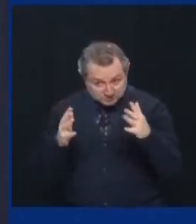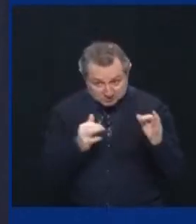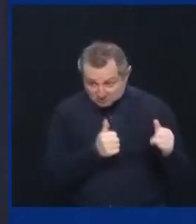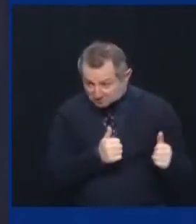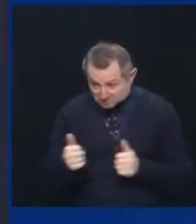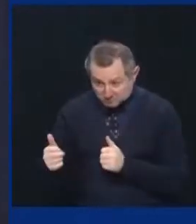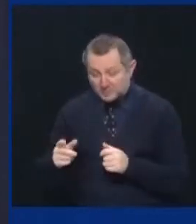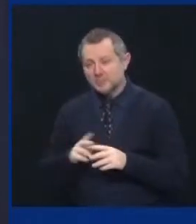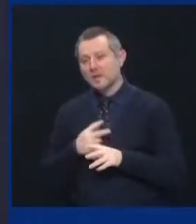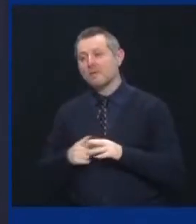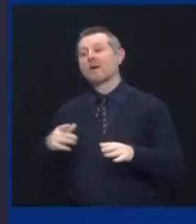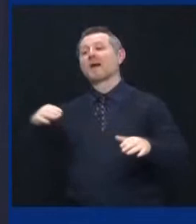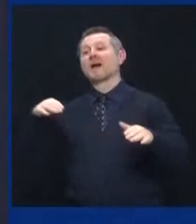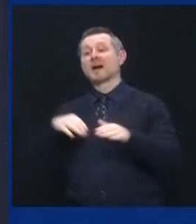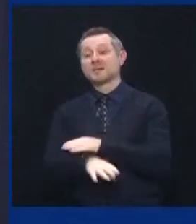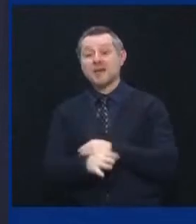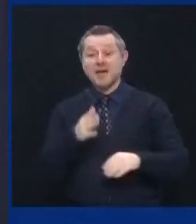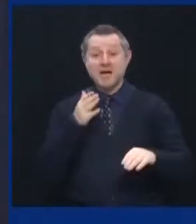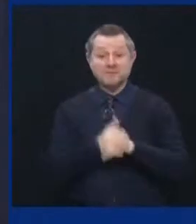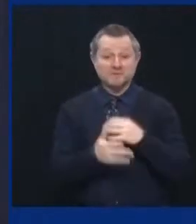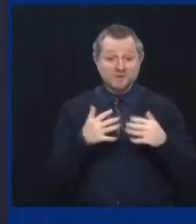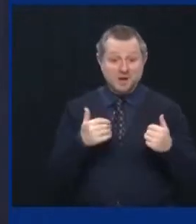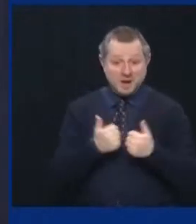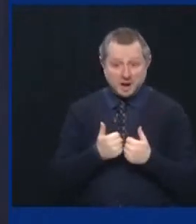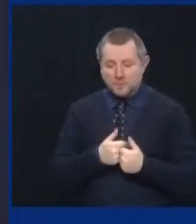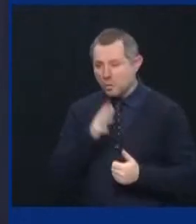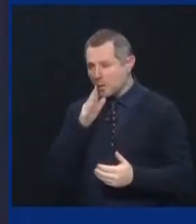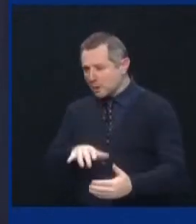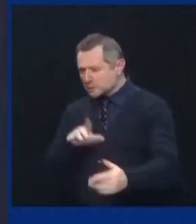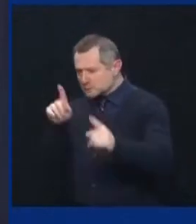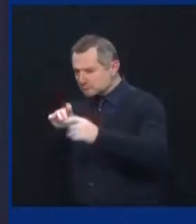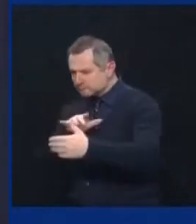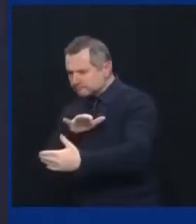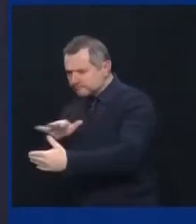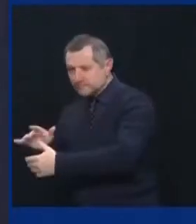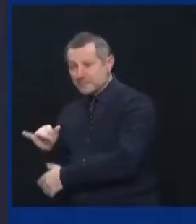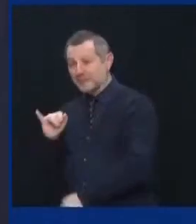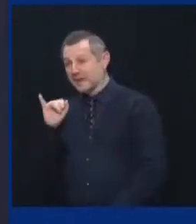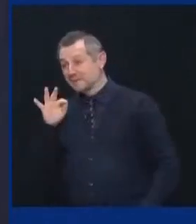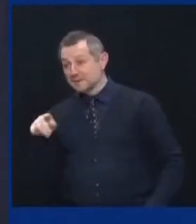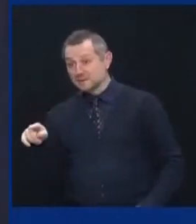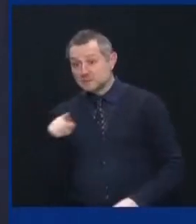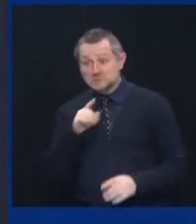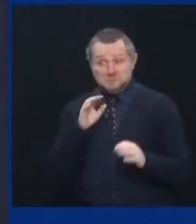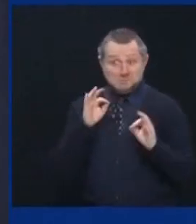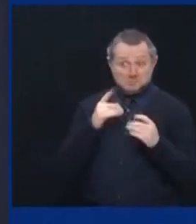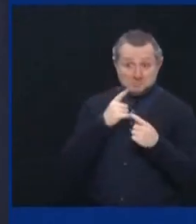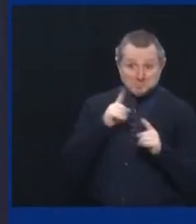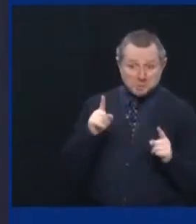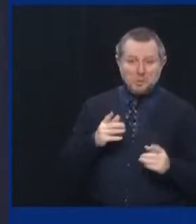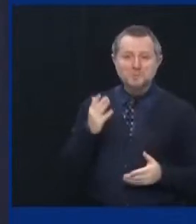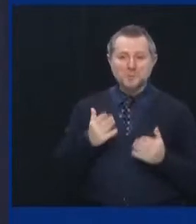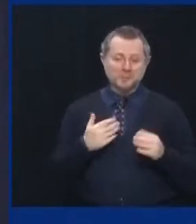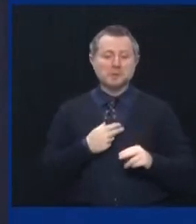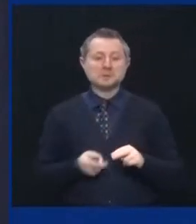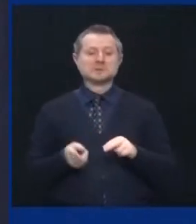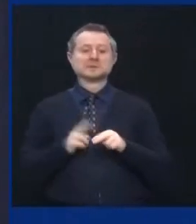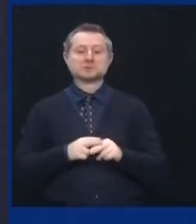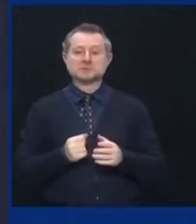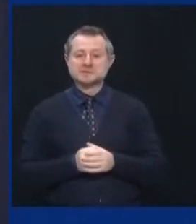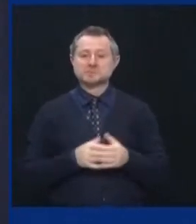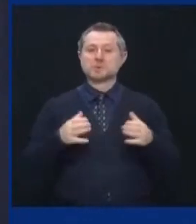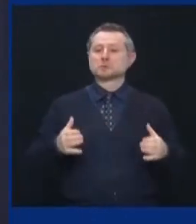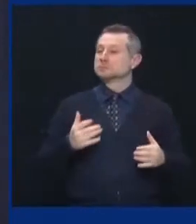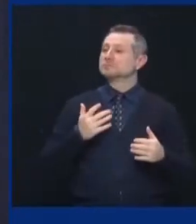tracing afterwards and find out what happened? If this works well, then you would look to expand it. Indoors is a